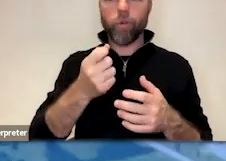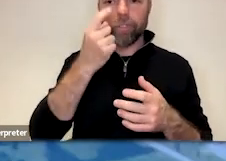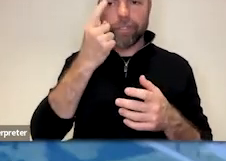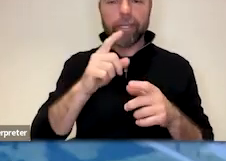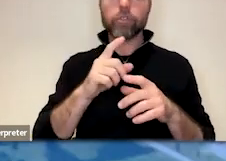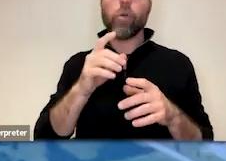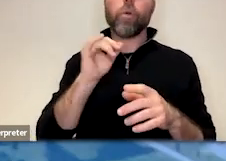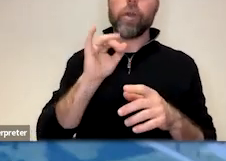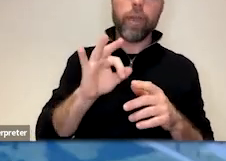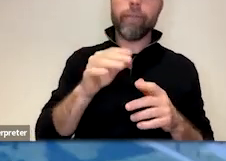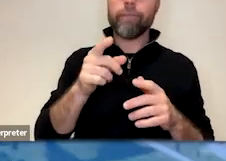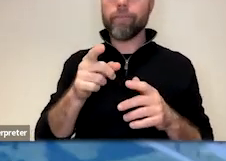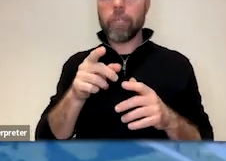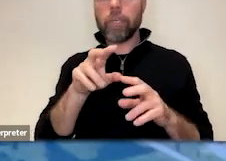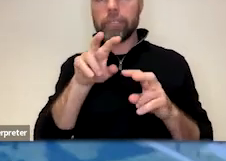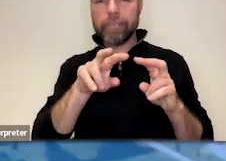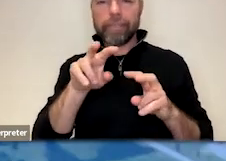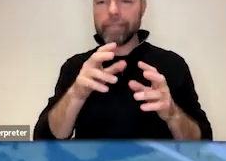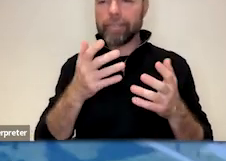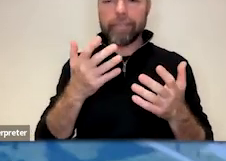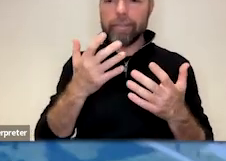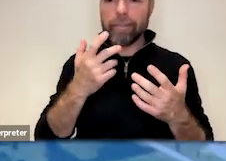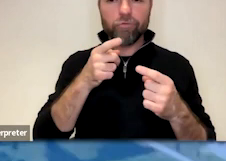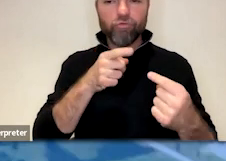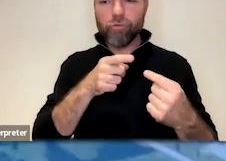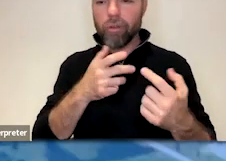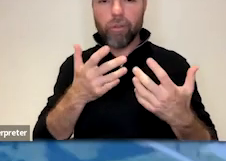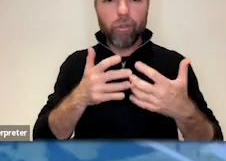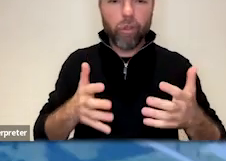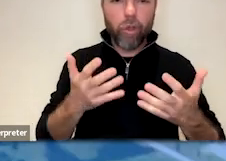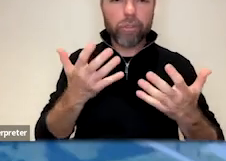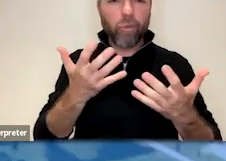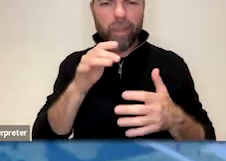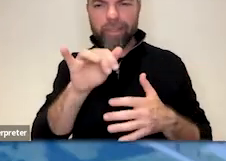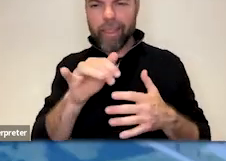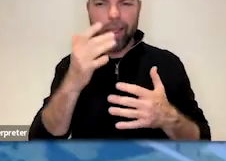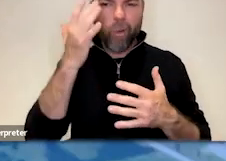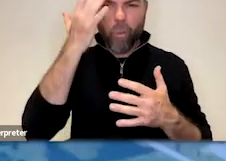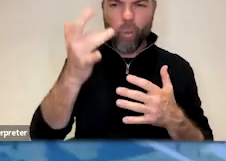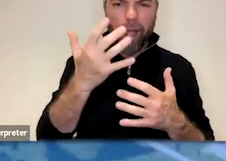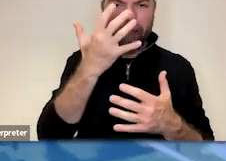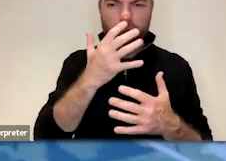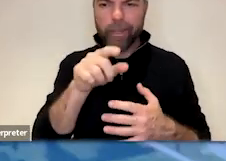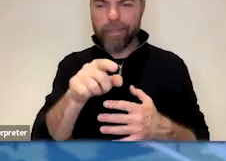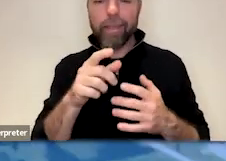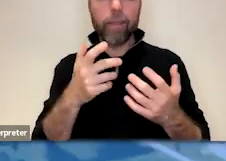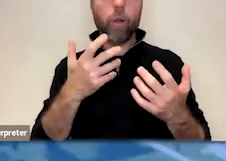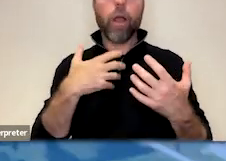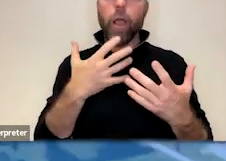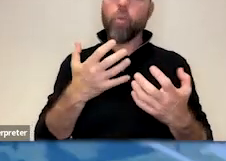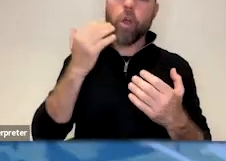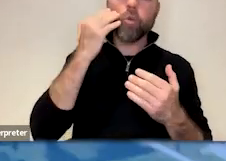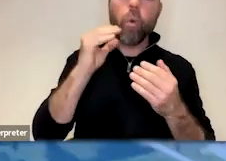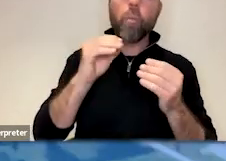any point you're sitting there and you're lost and you're wondering, what am I looking at? Why is this like this? Or I really want to know more about